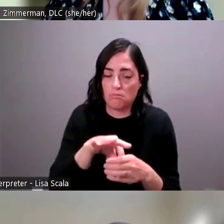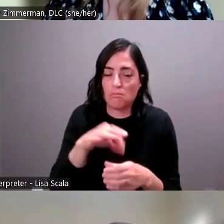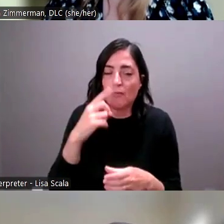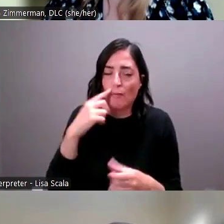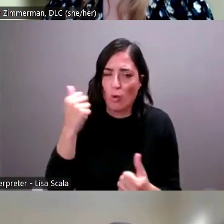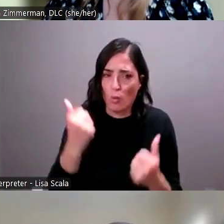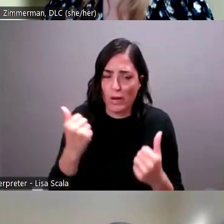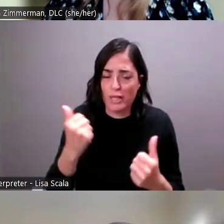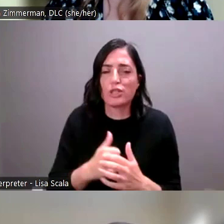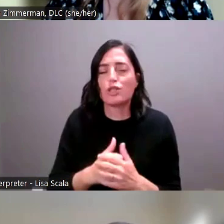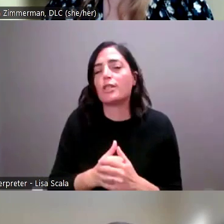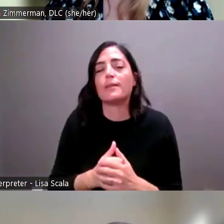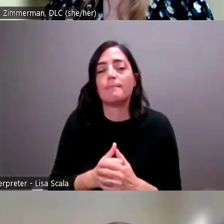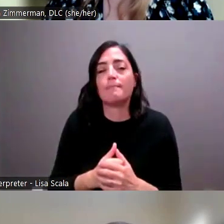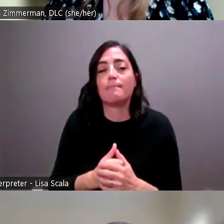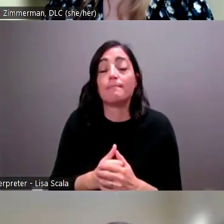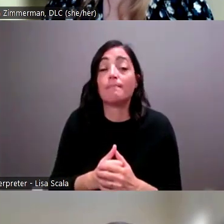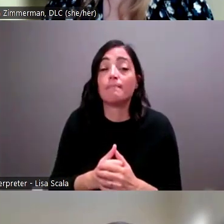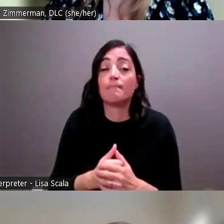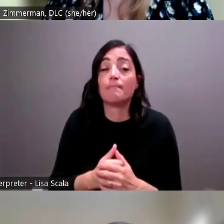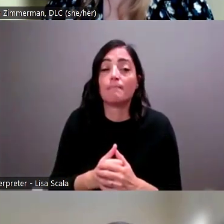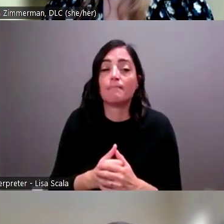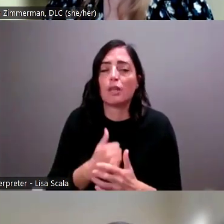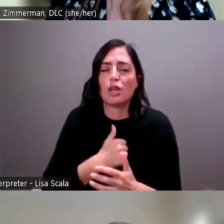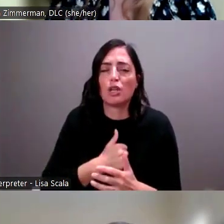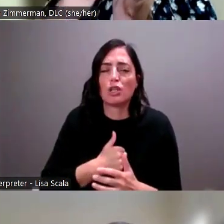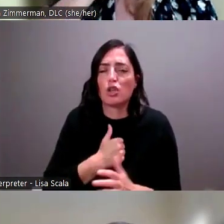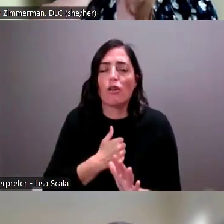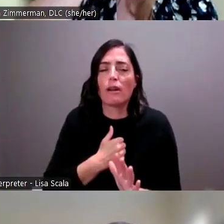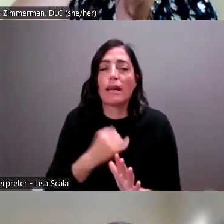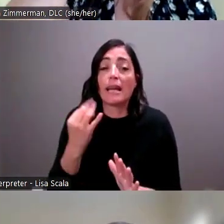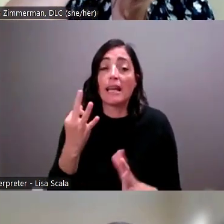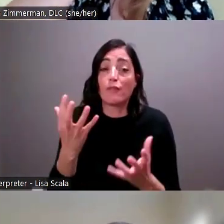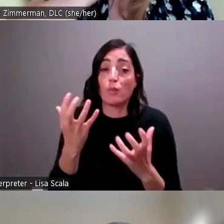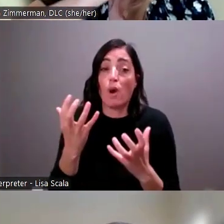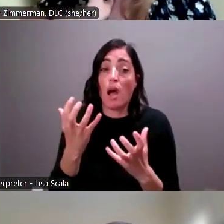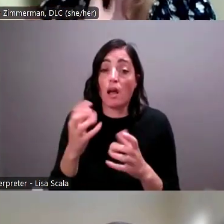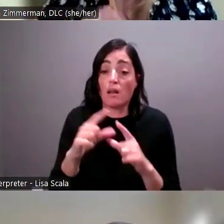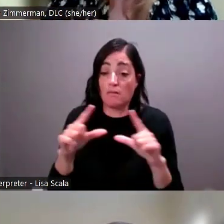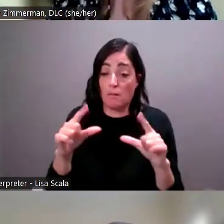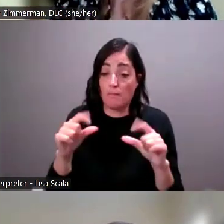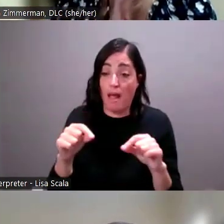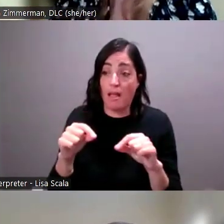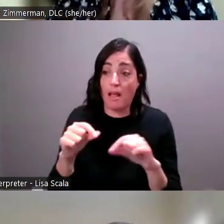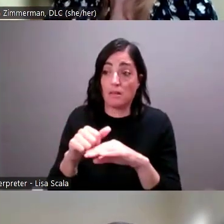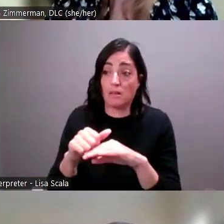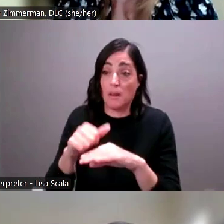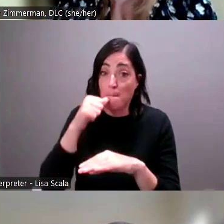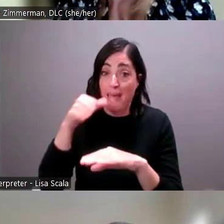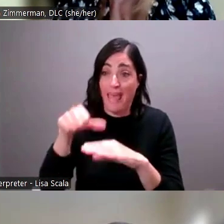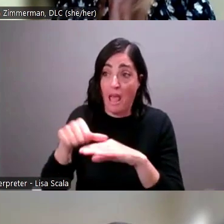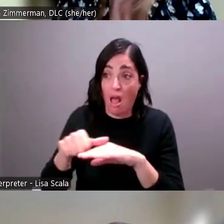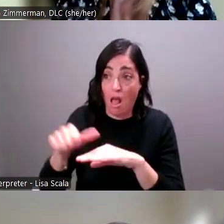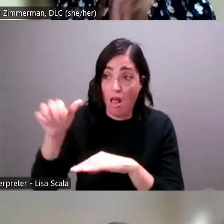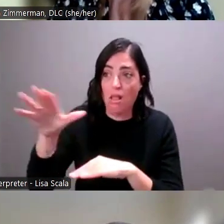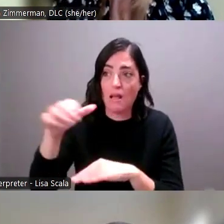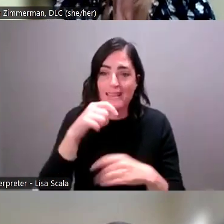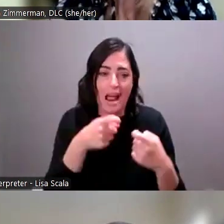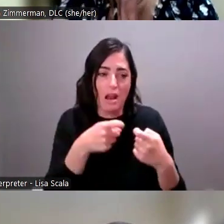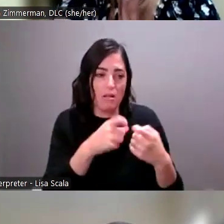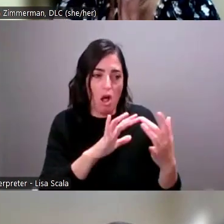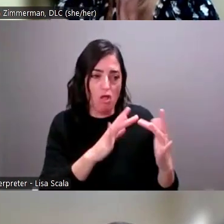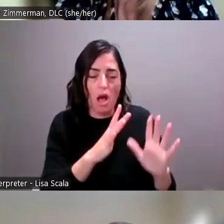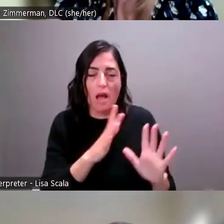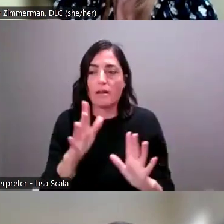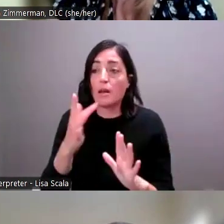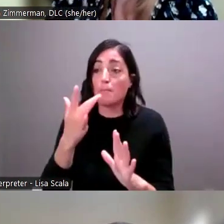And if you want to return your ballot by mail instead of electronically online, you